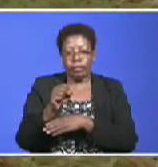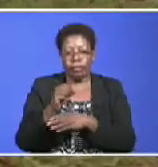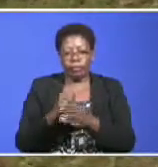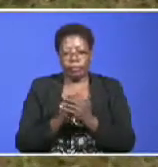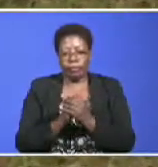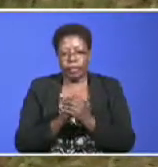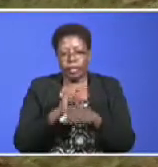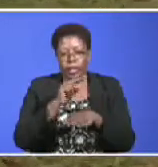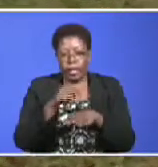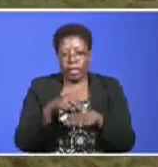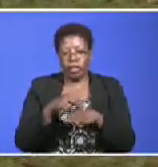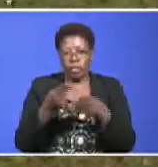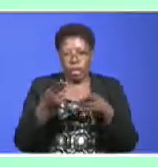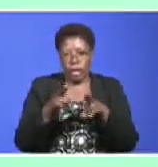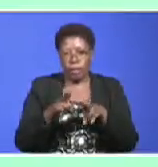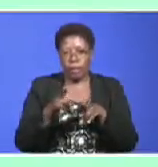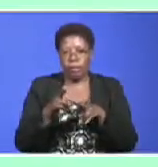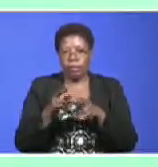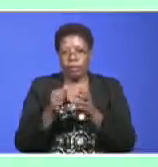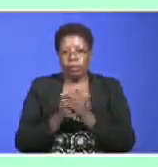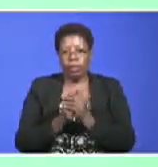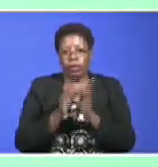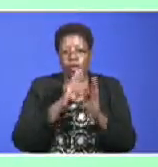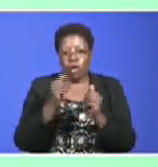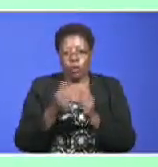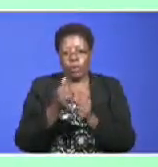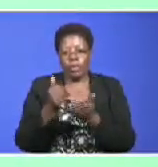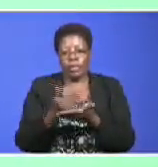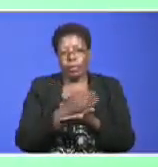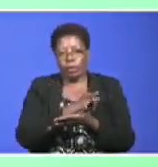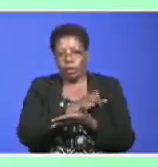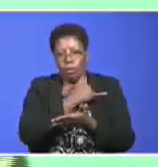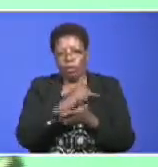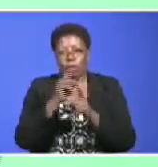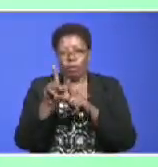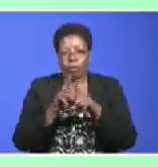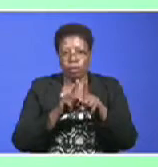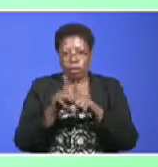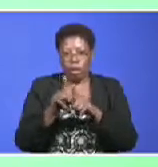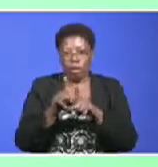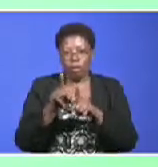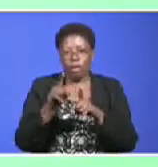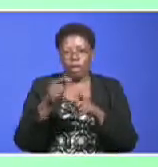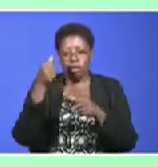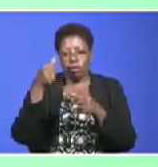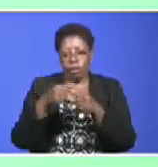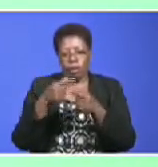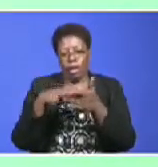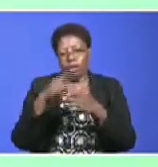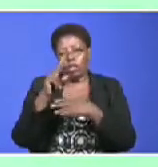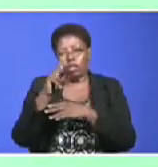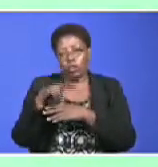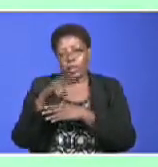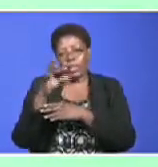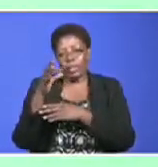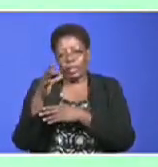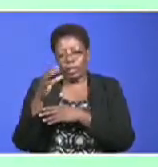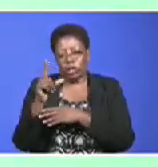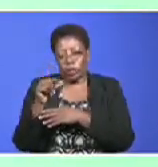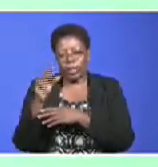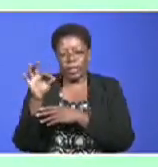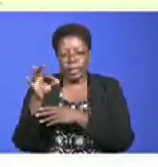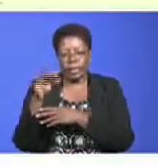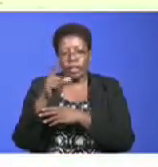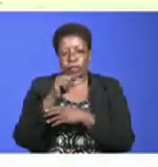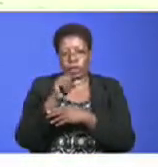Tennis Nationals are well underway. We caught up with some of the younger stars from the tournament to recap their 2019, as well as give us their plans for